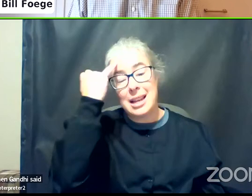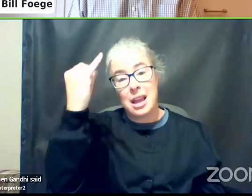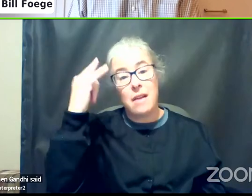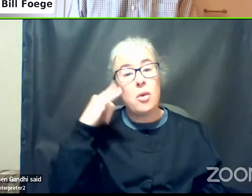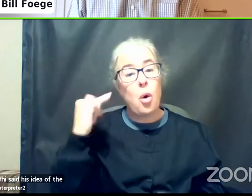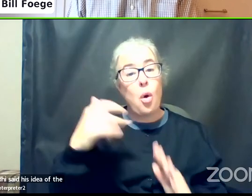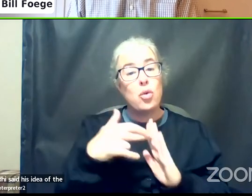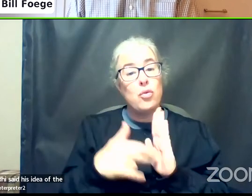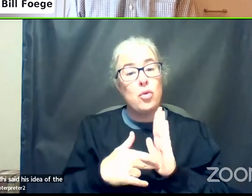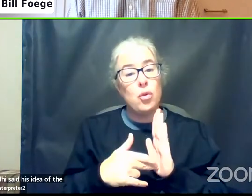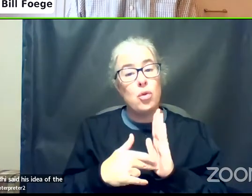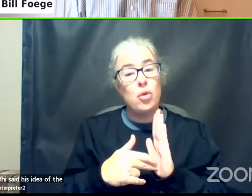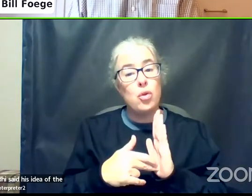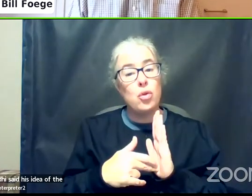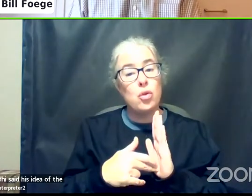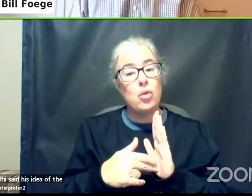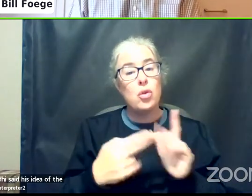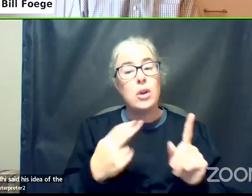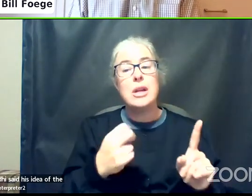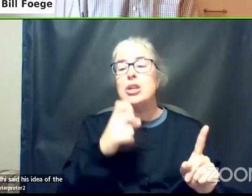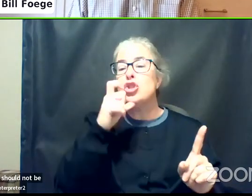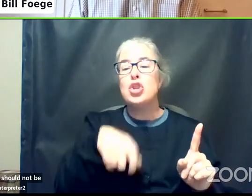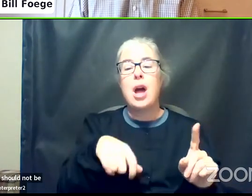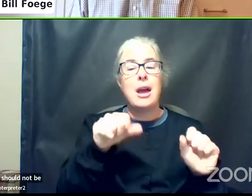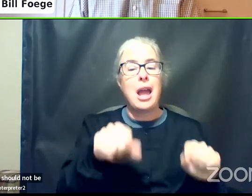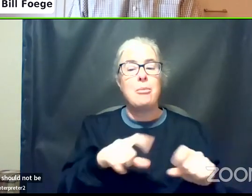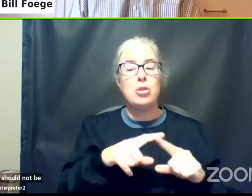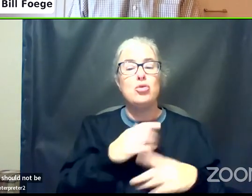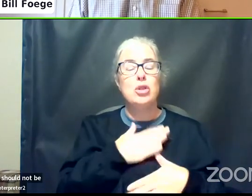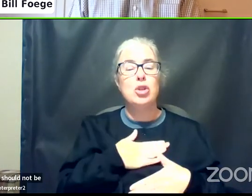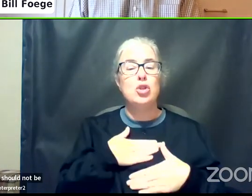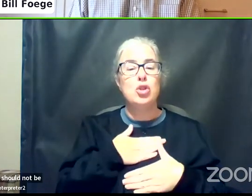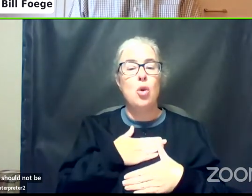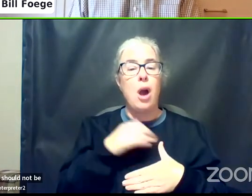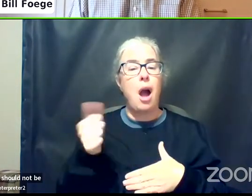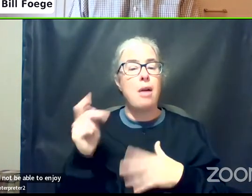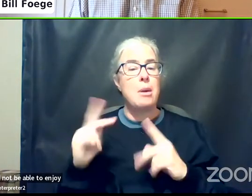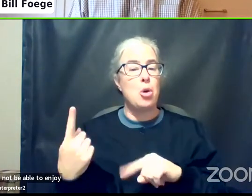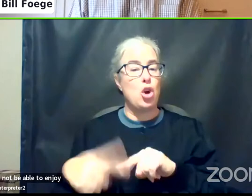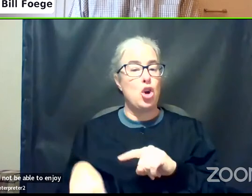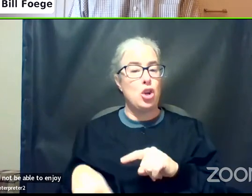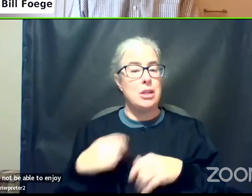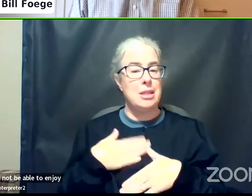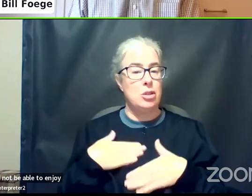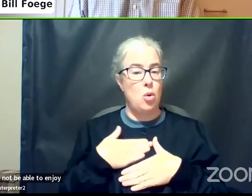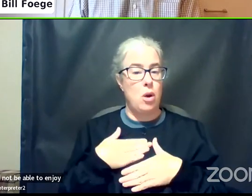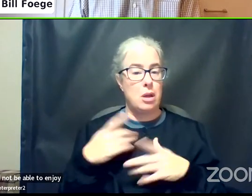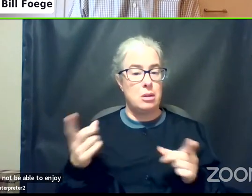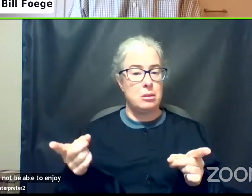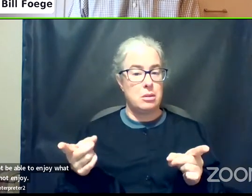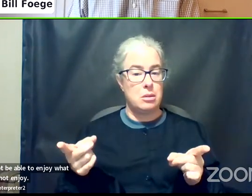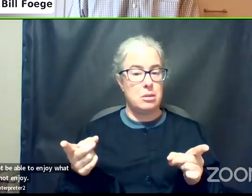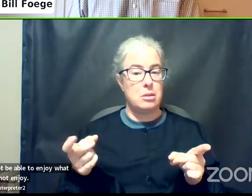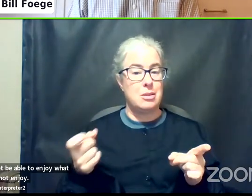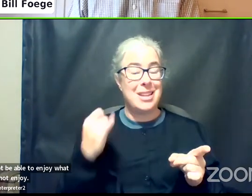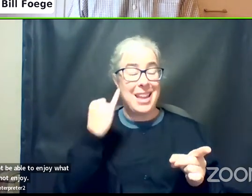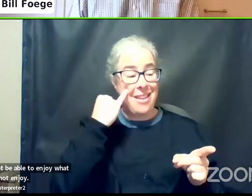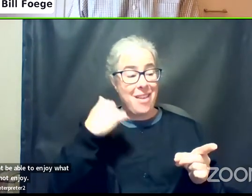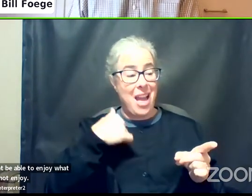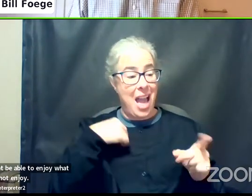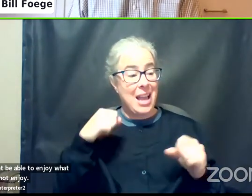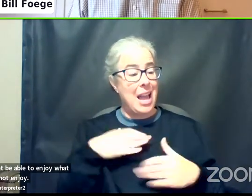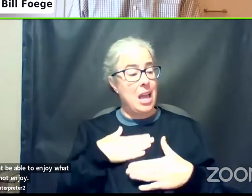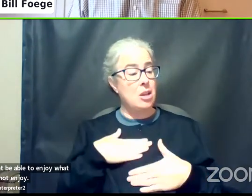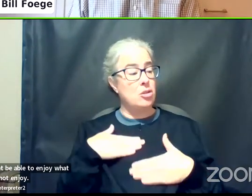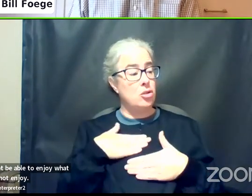Rule was that he should not be able to enjoy what other people could not enjoy and so I said if I